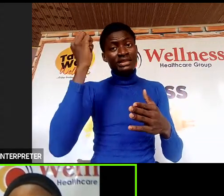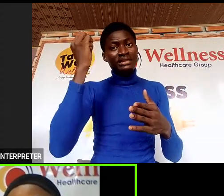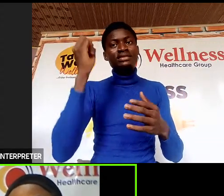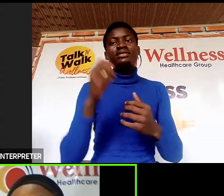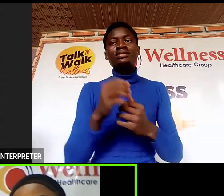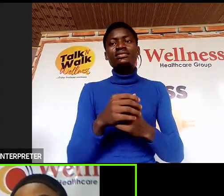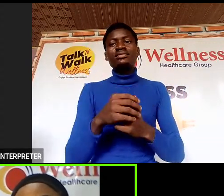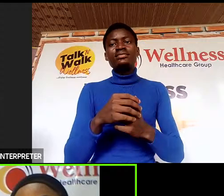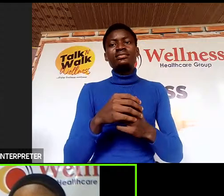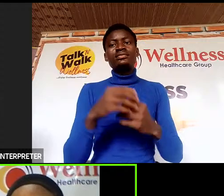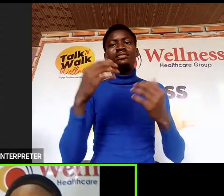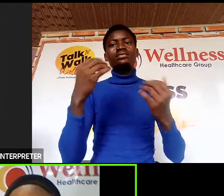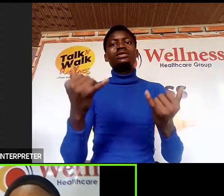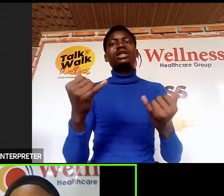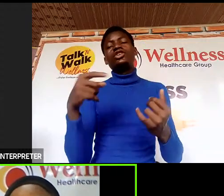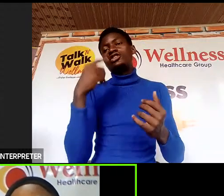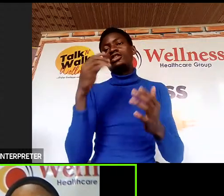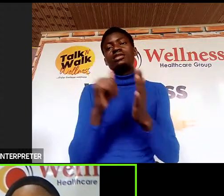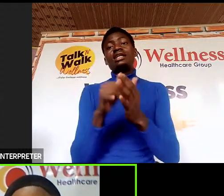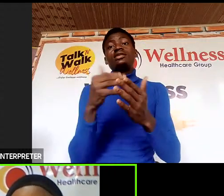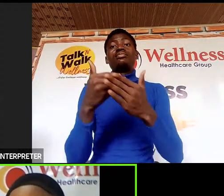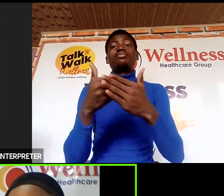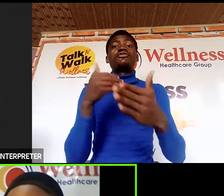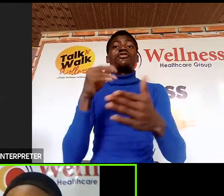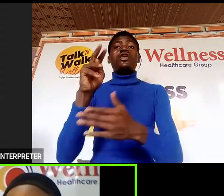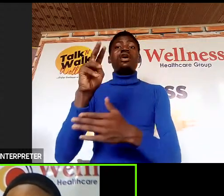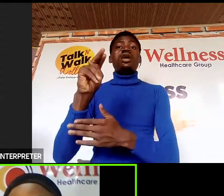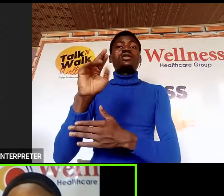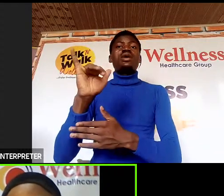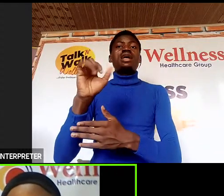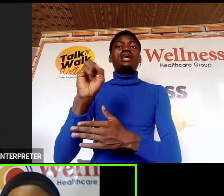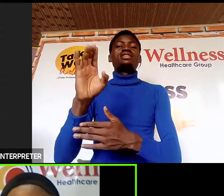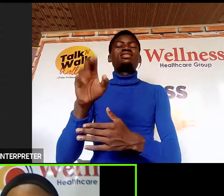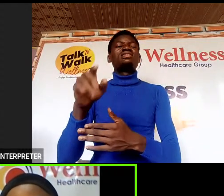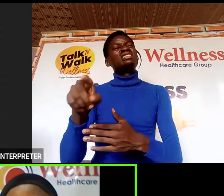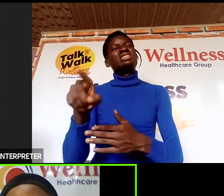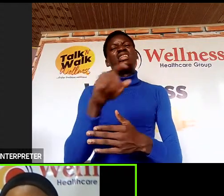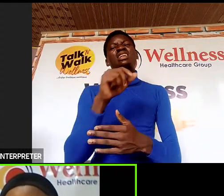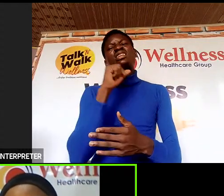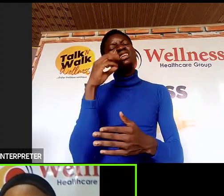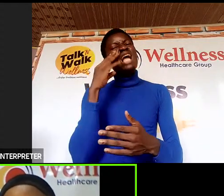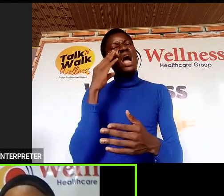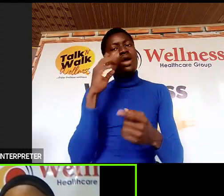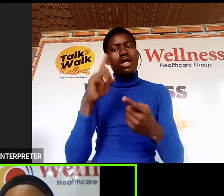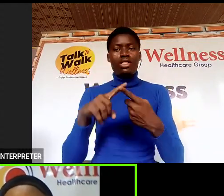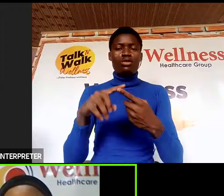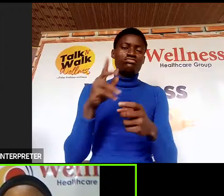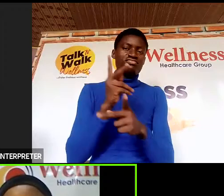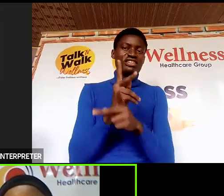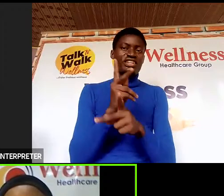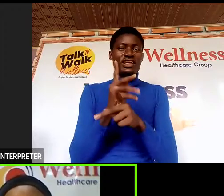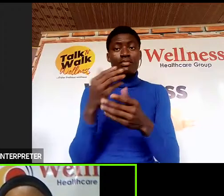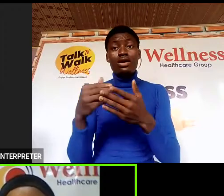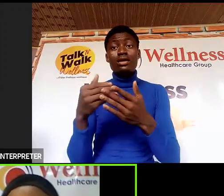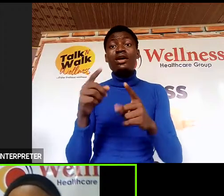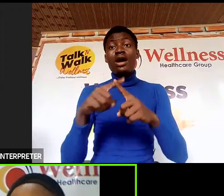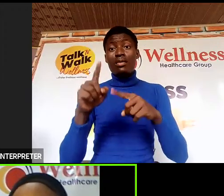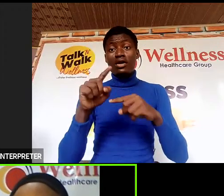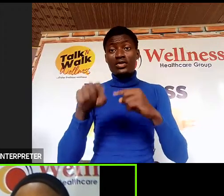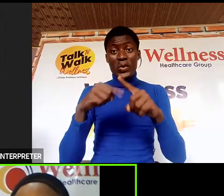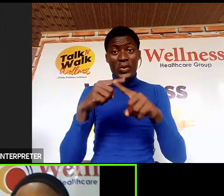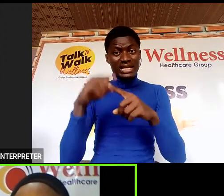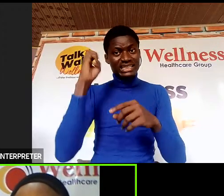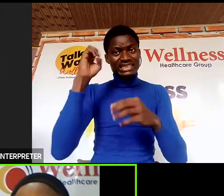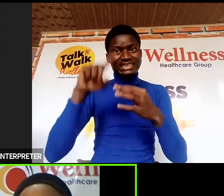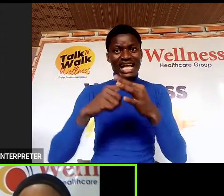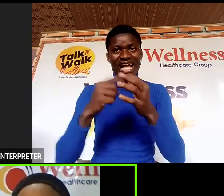aside, but during when you started your first job you realized that it is important and you started immediately. Should everyone start immediately? And for people that are not doing